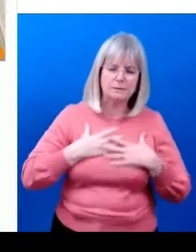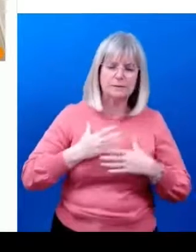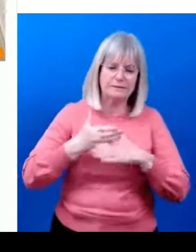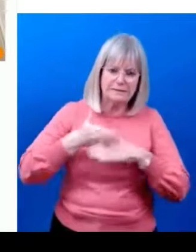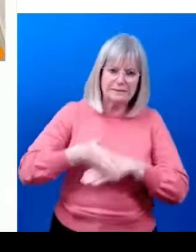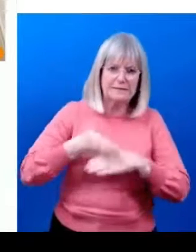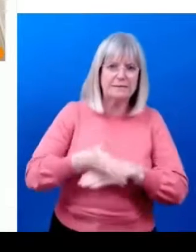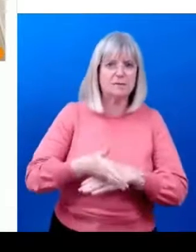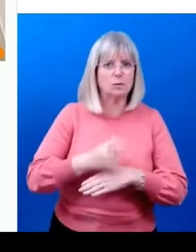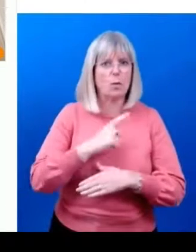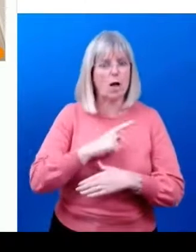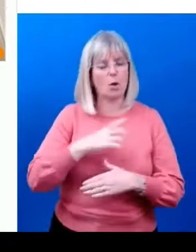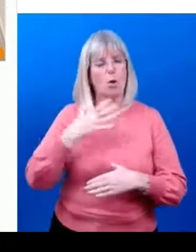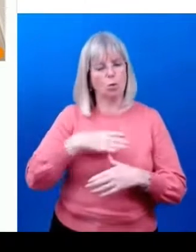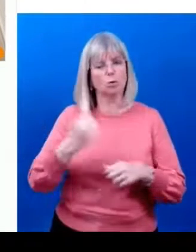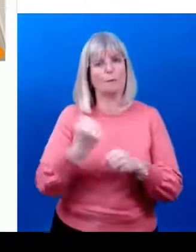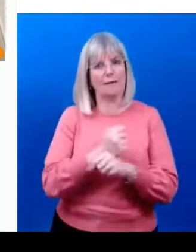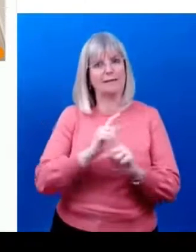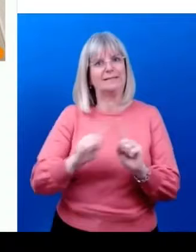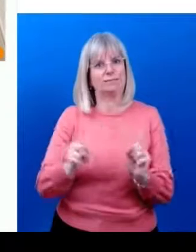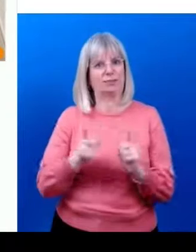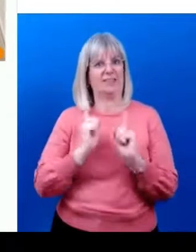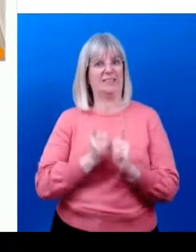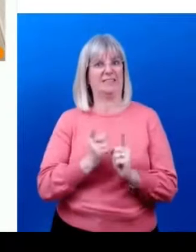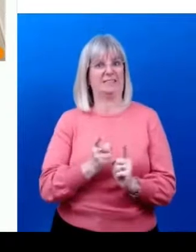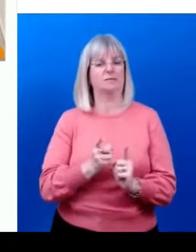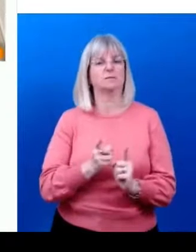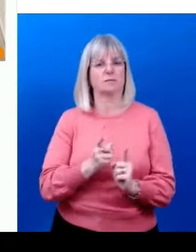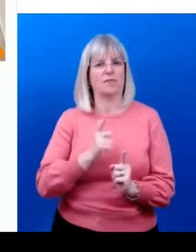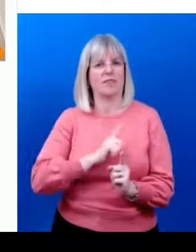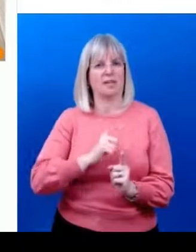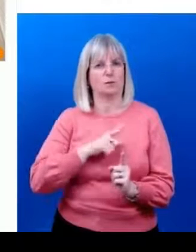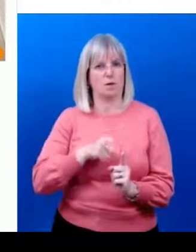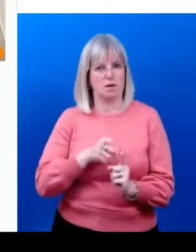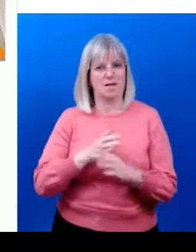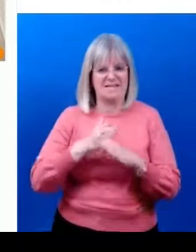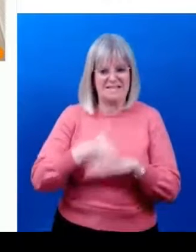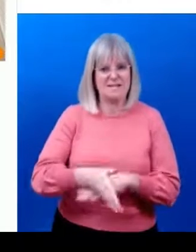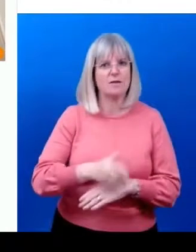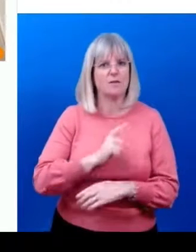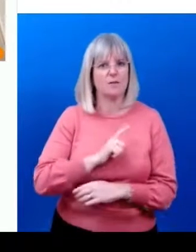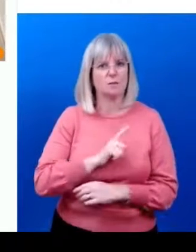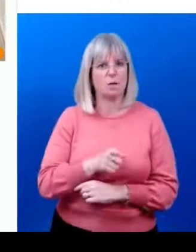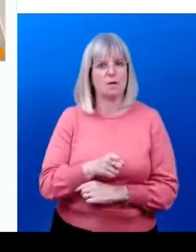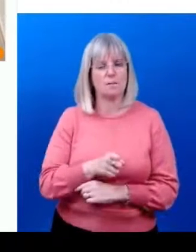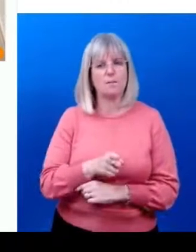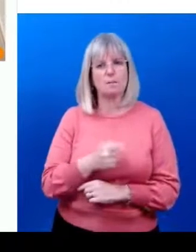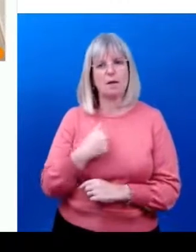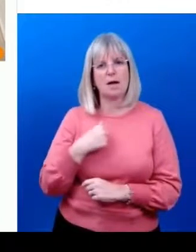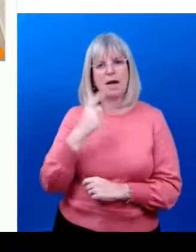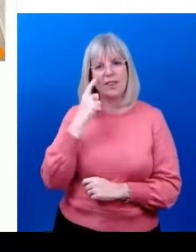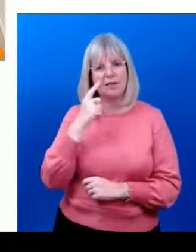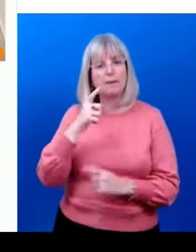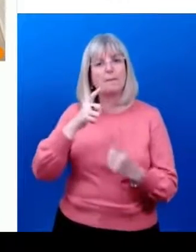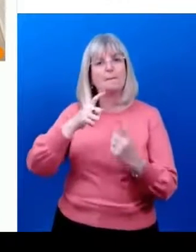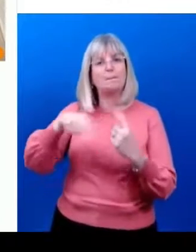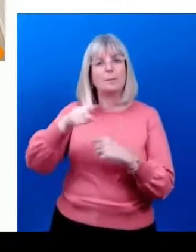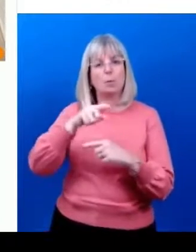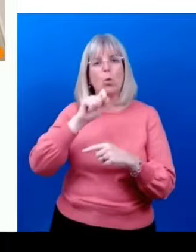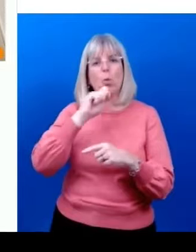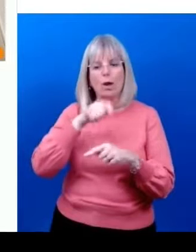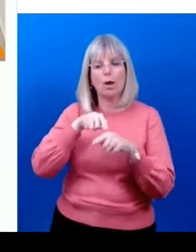But I think more and more people are going to want to follow organizations that are trying to make a difference,